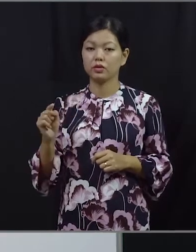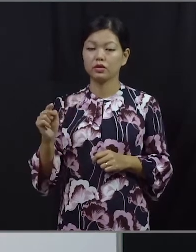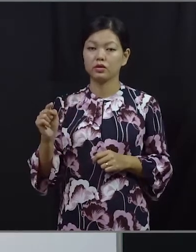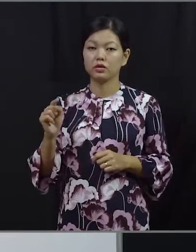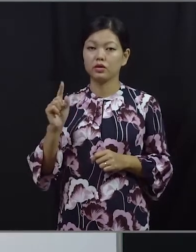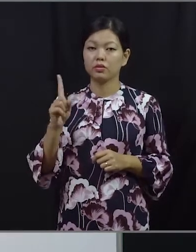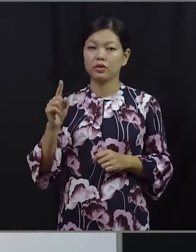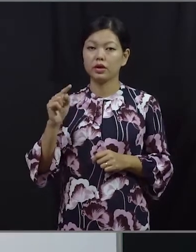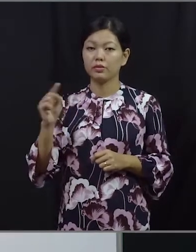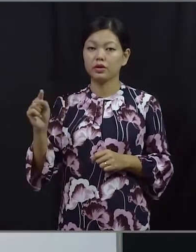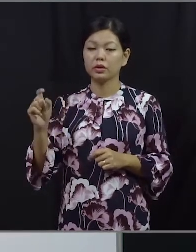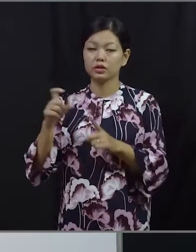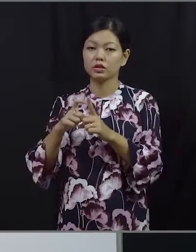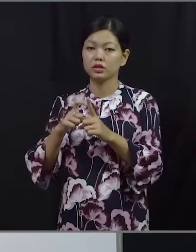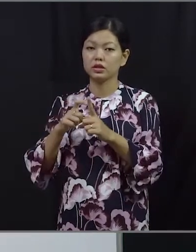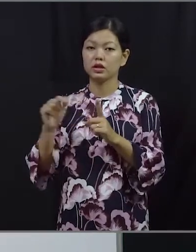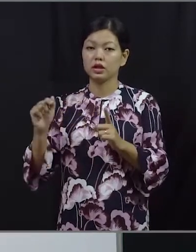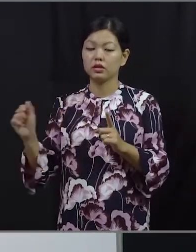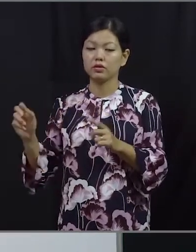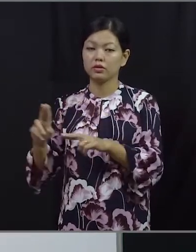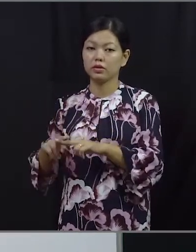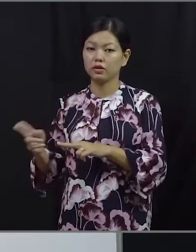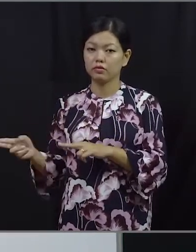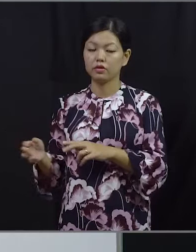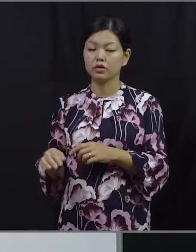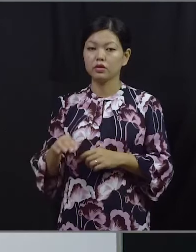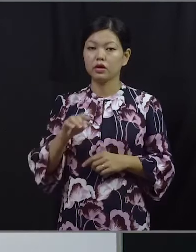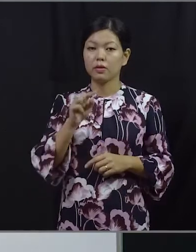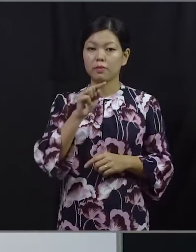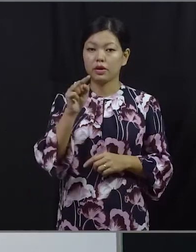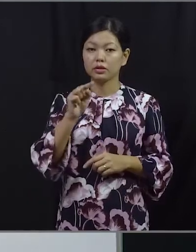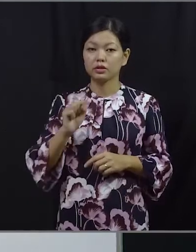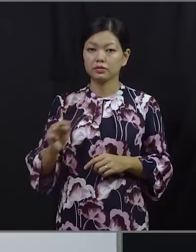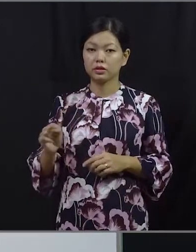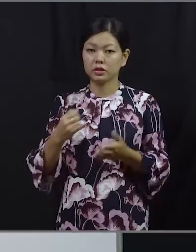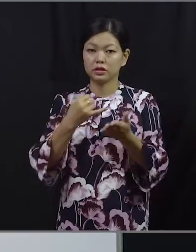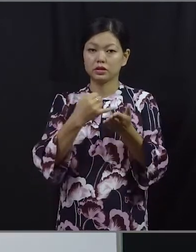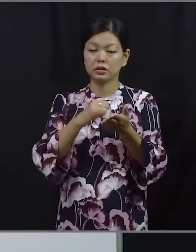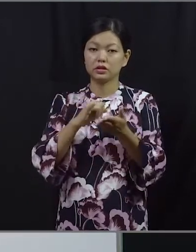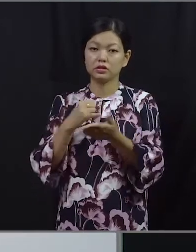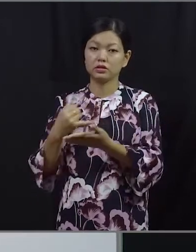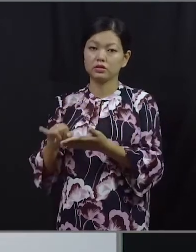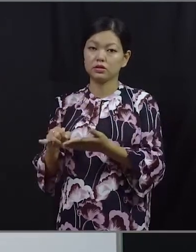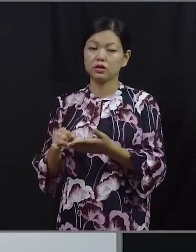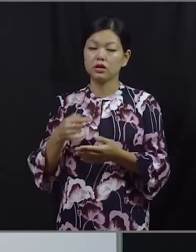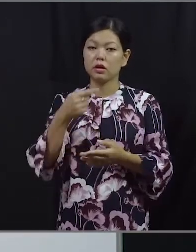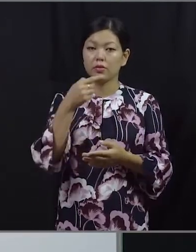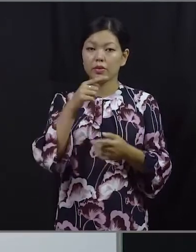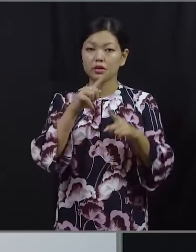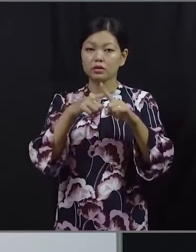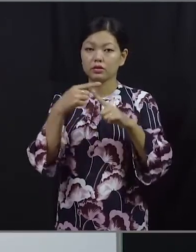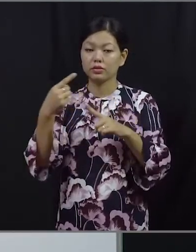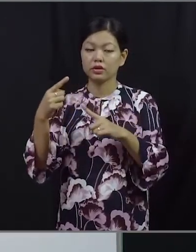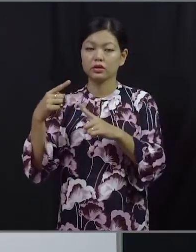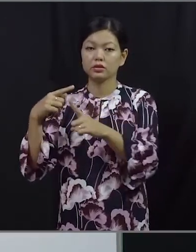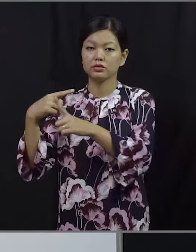minus D divided by F. So minus minus cancel out. So D by U equal to 1 minus minus plus D divided by